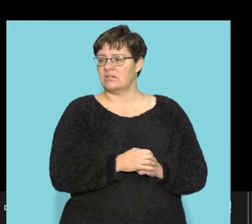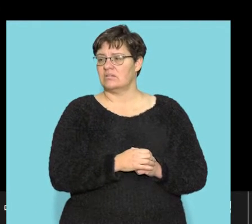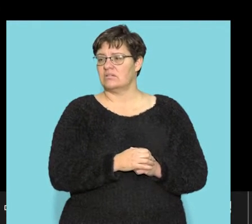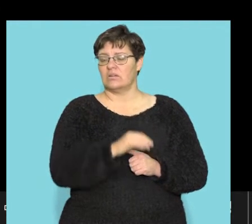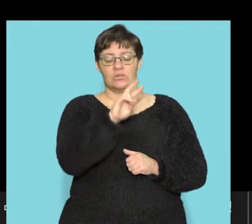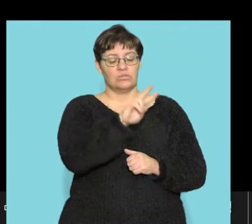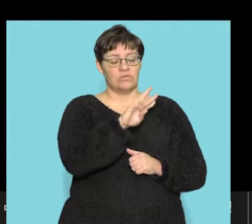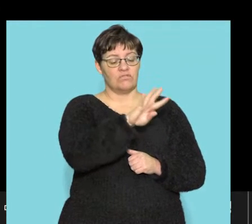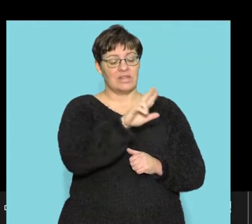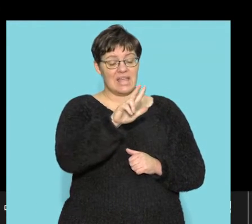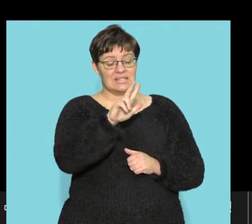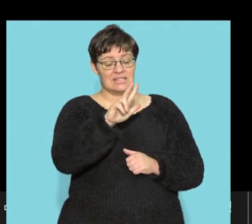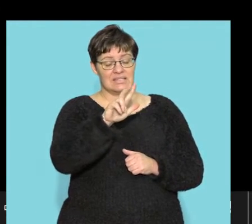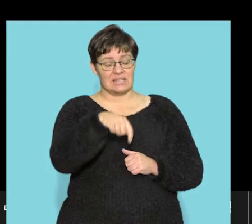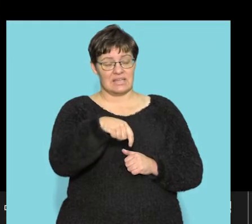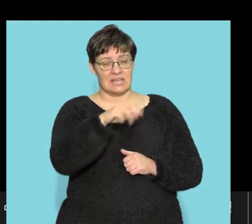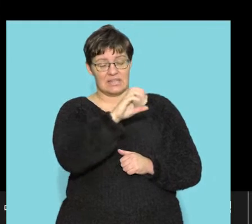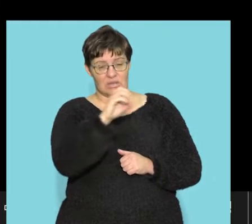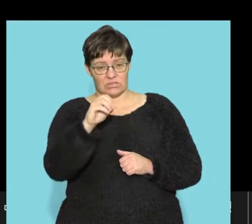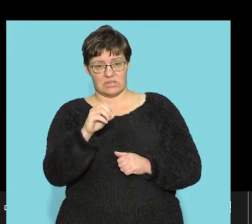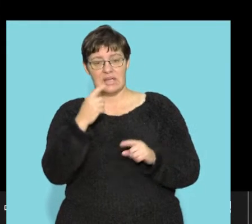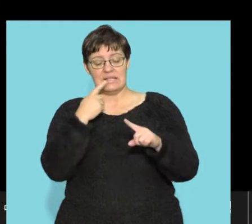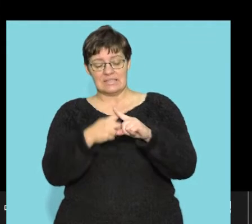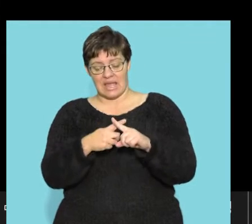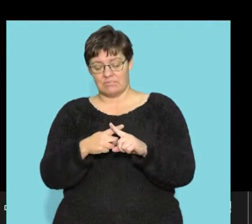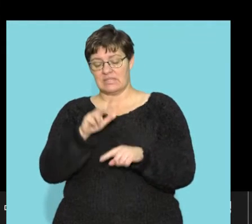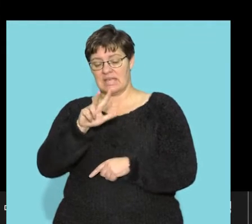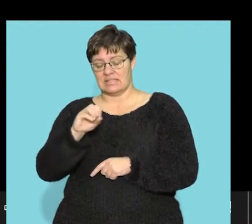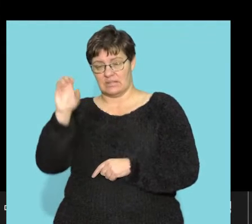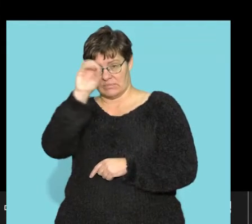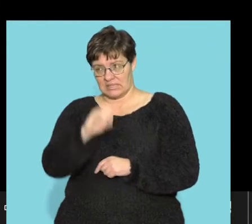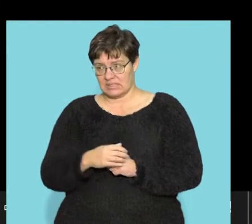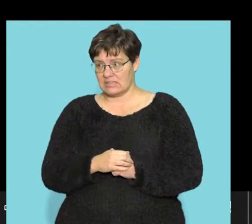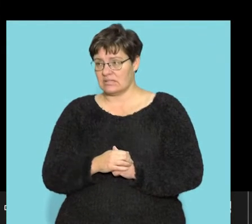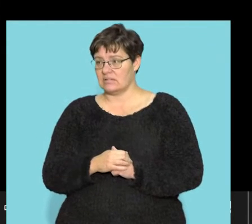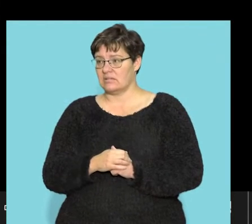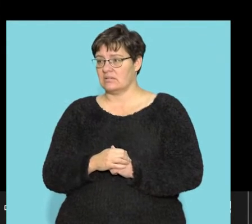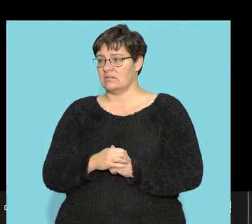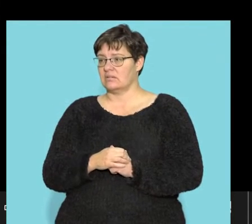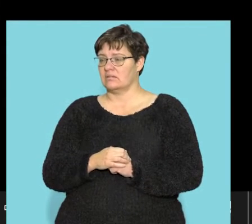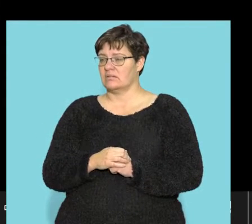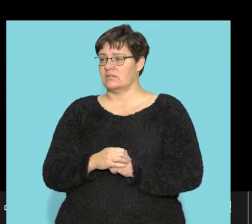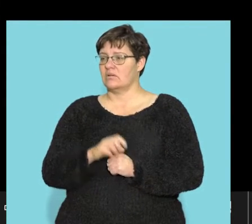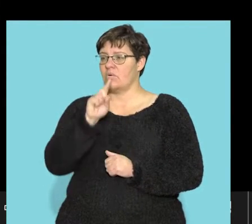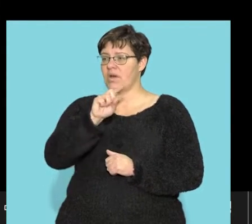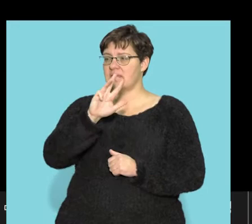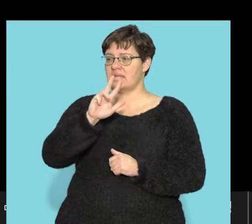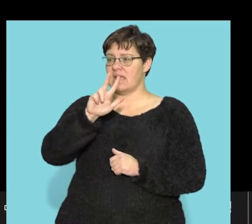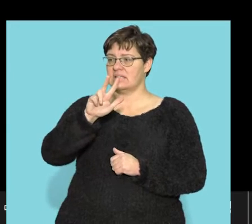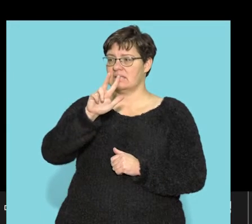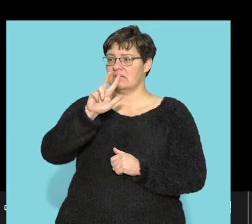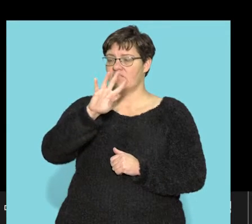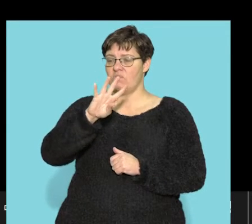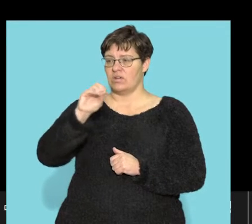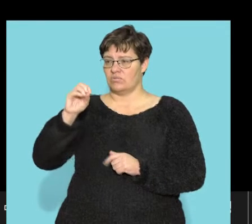take 248,000 times your 80%, okay, that gave you